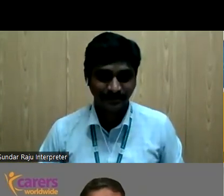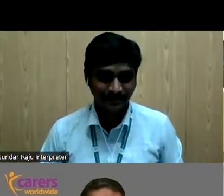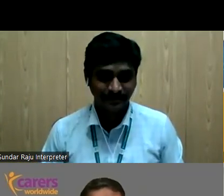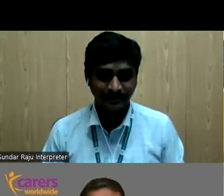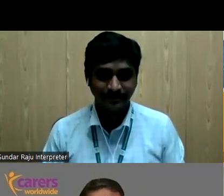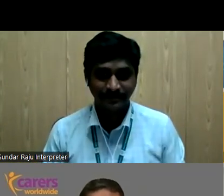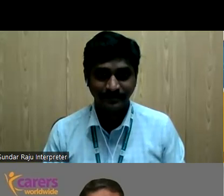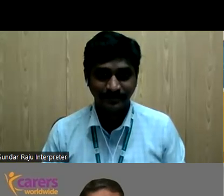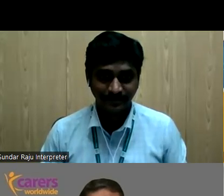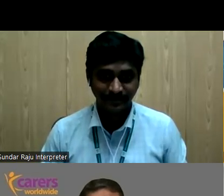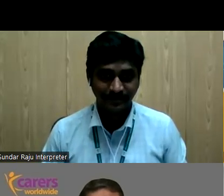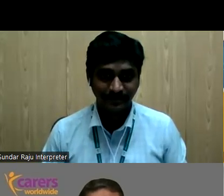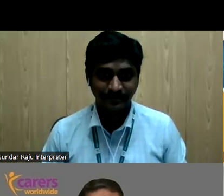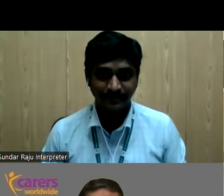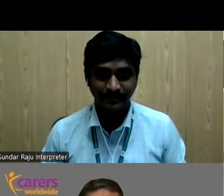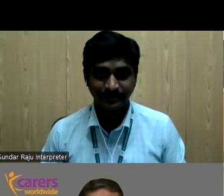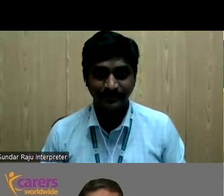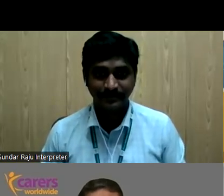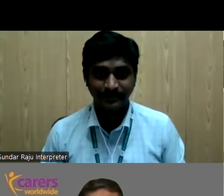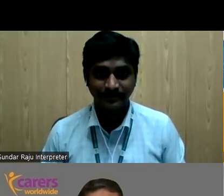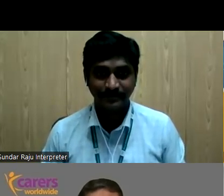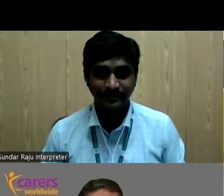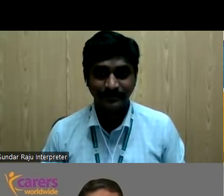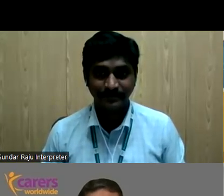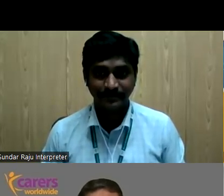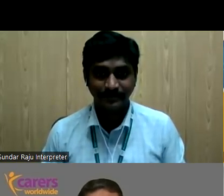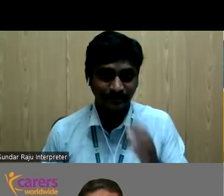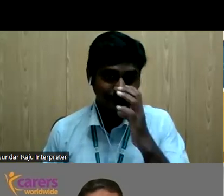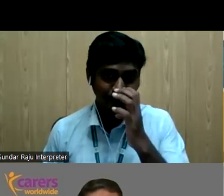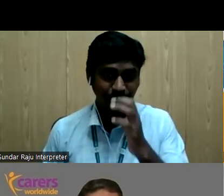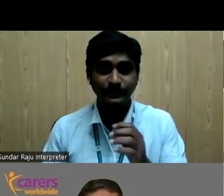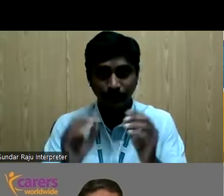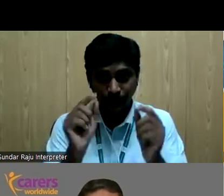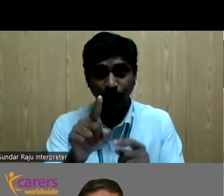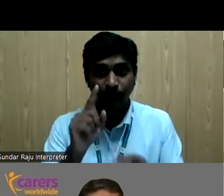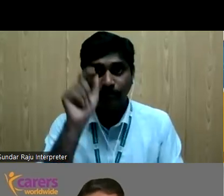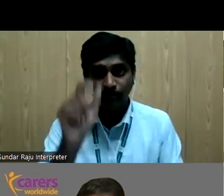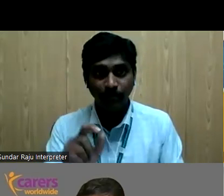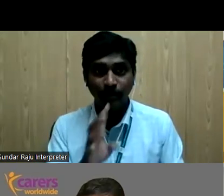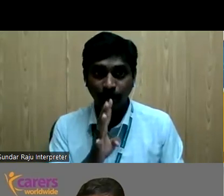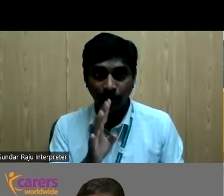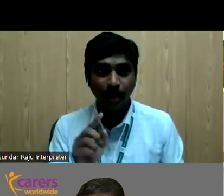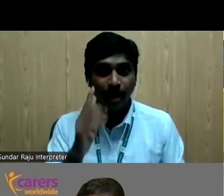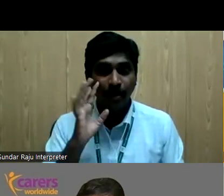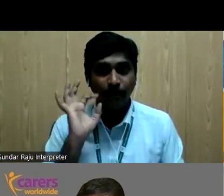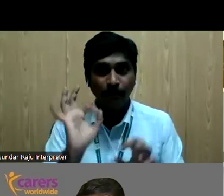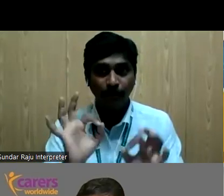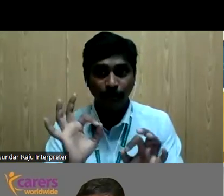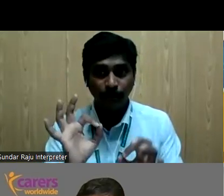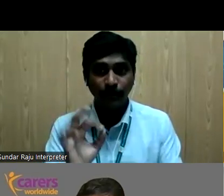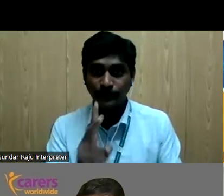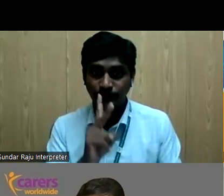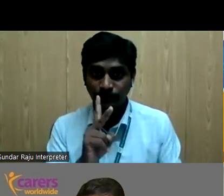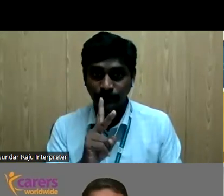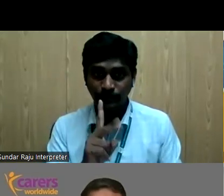you, Prachi. Thank you so much. Thank you. Yeah, aapne bahut important cheezon ki baat ki. The topics that you touched, one is